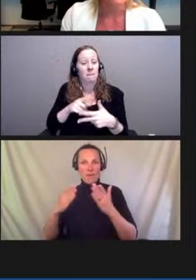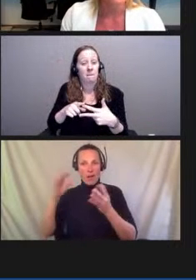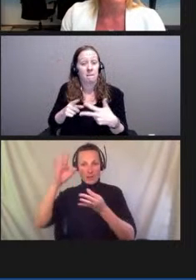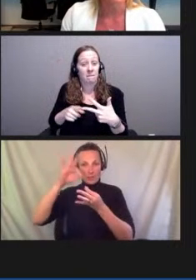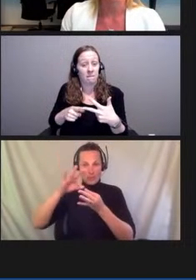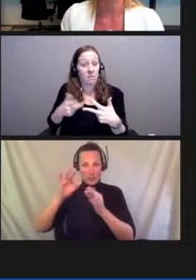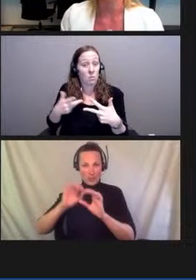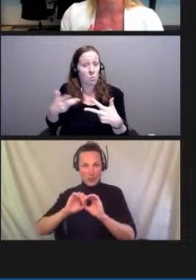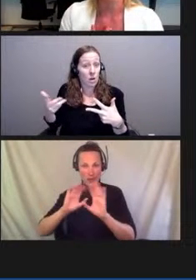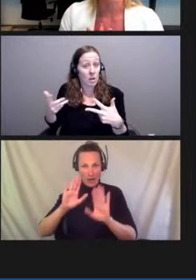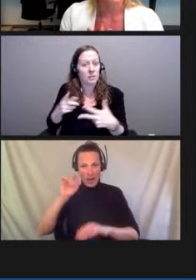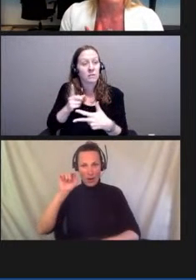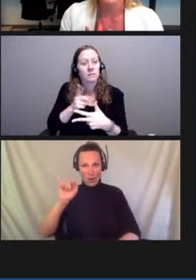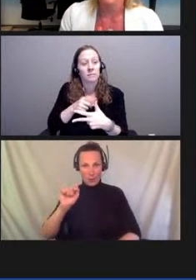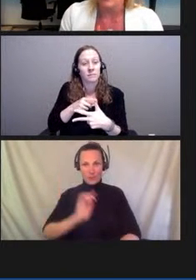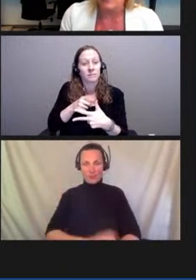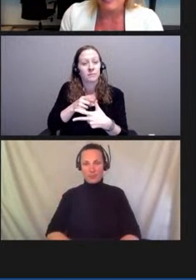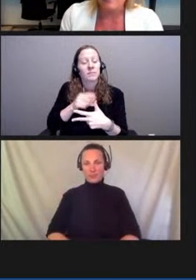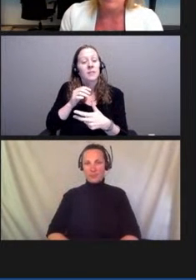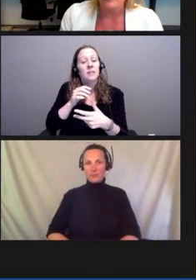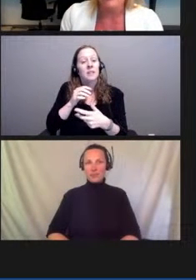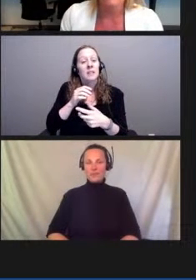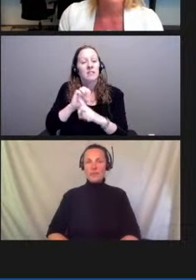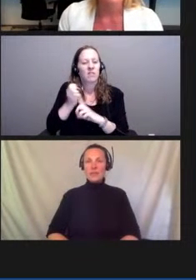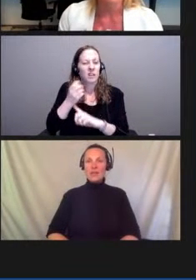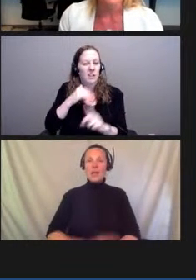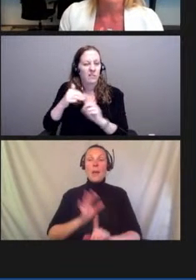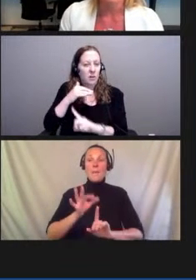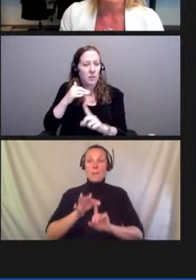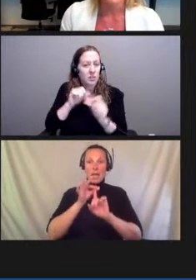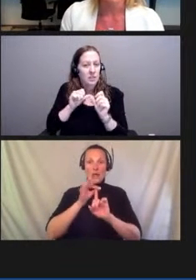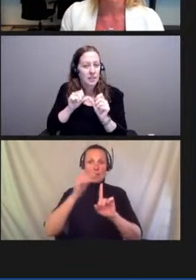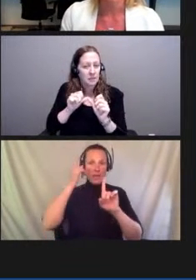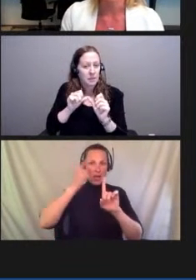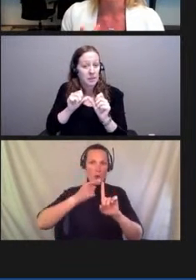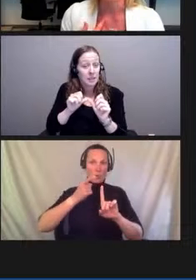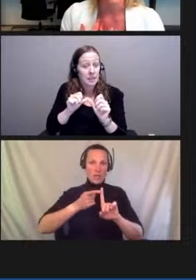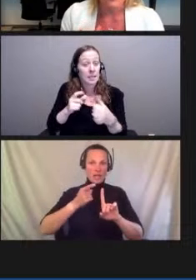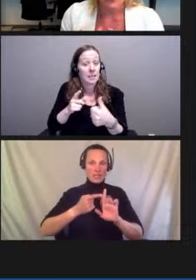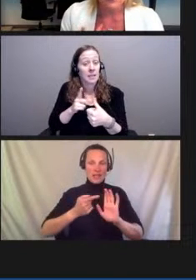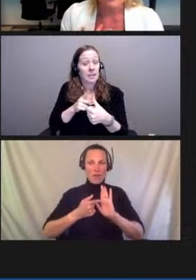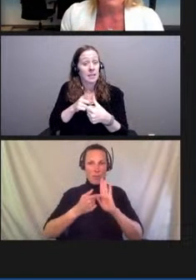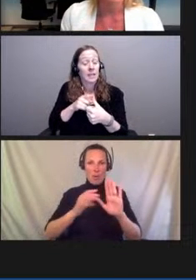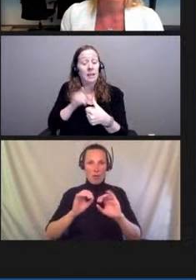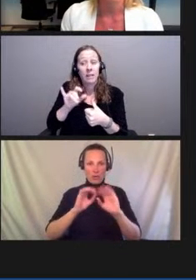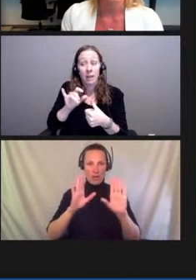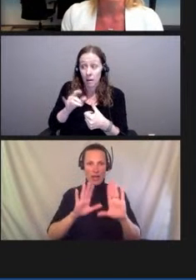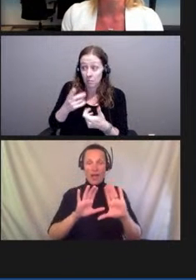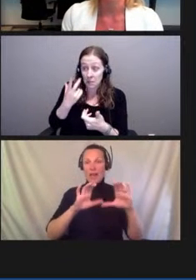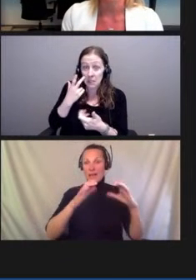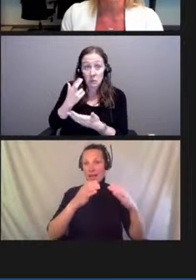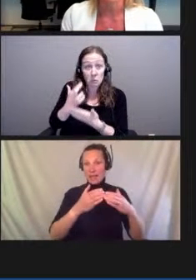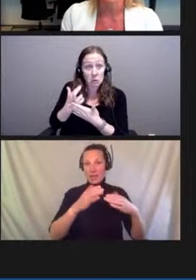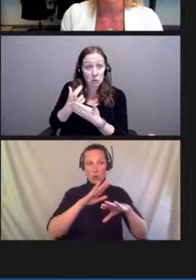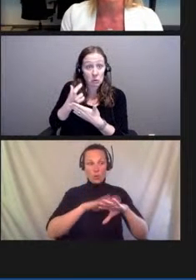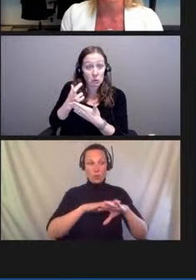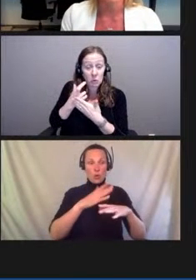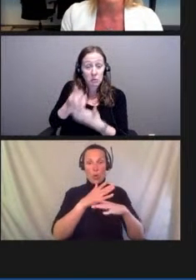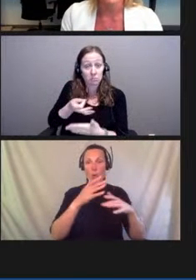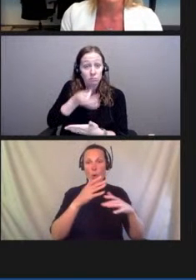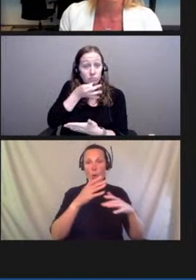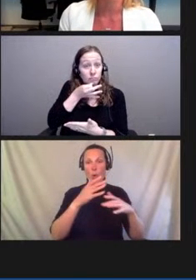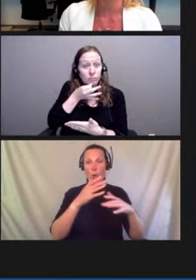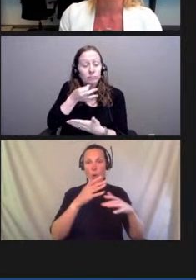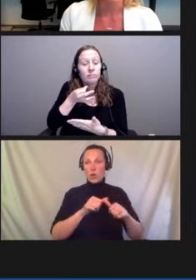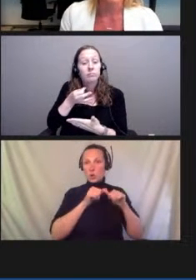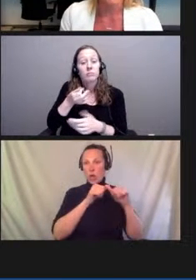categories include the environmental sustainability category, and that will assess resource efficiency, including the potential to